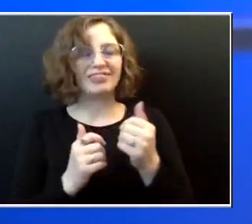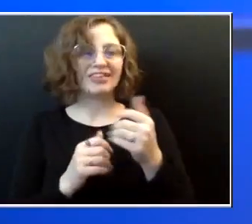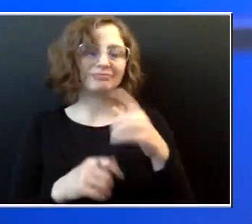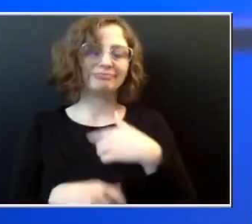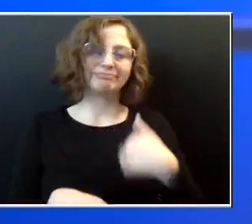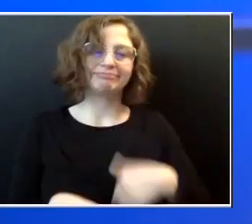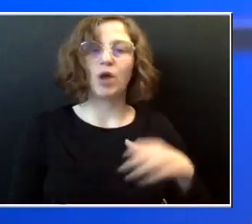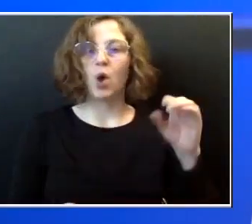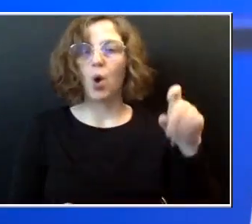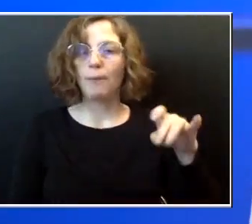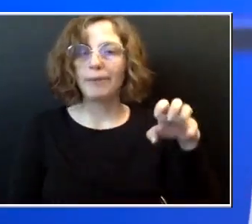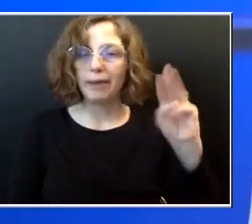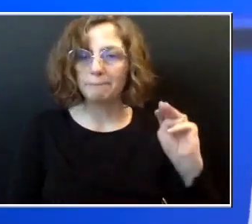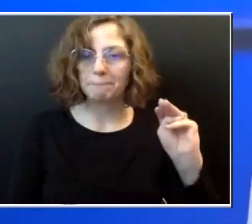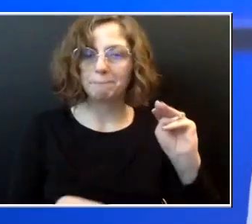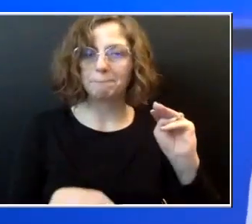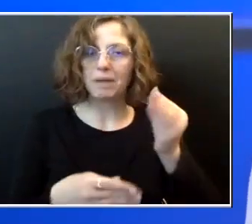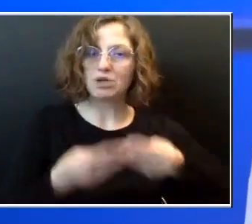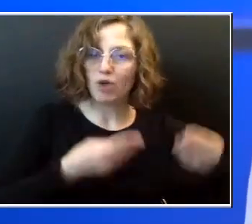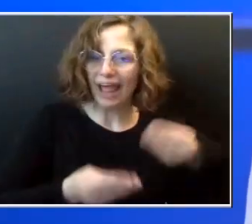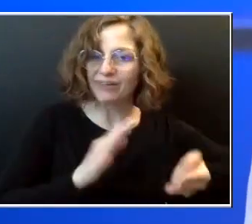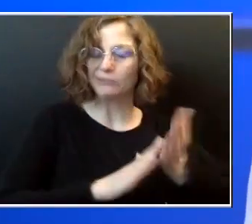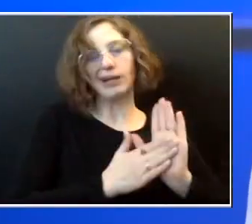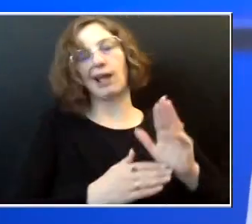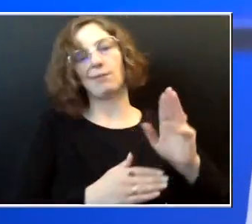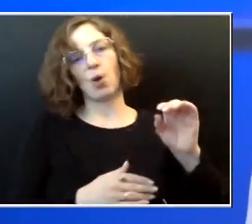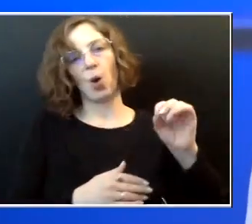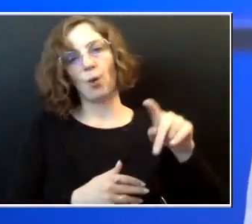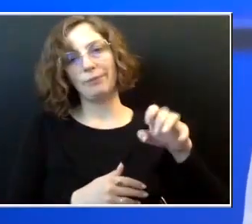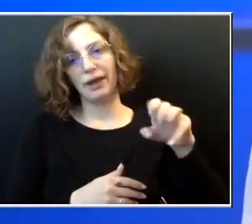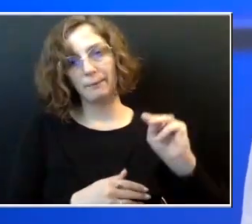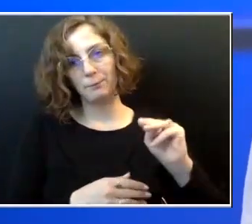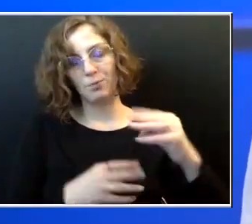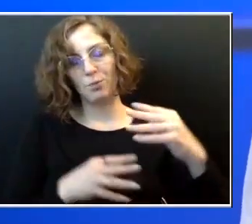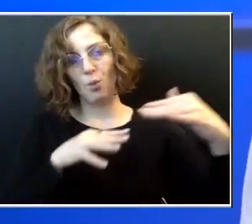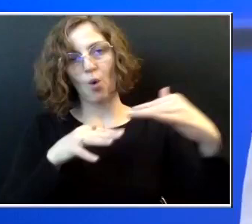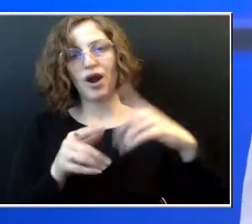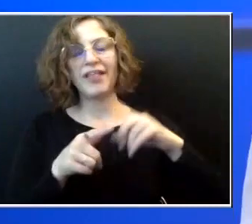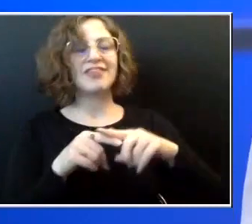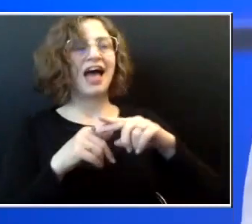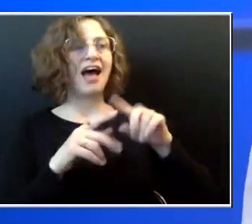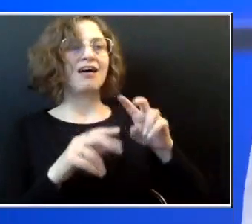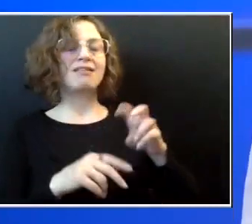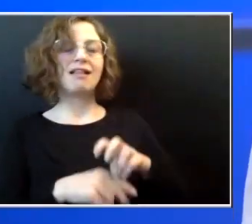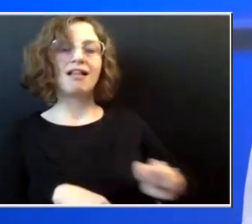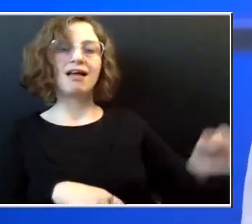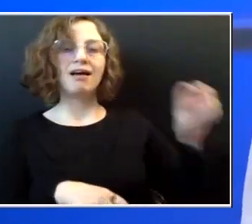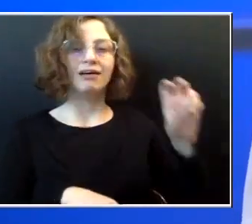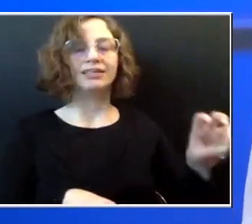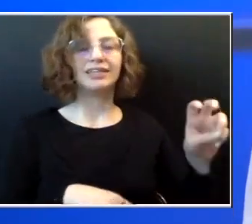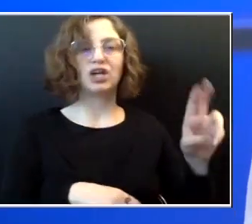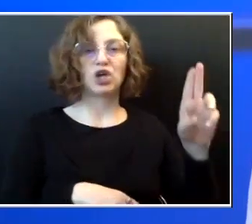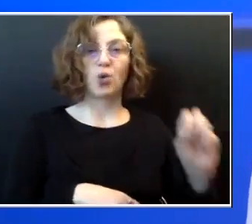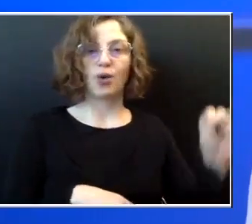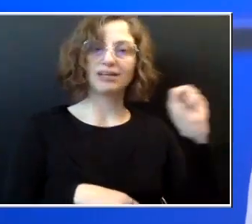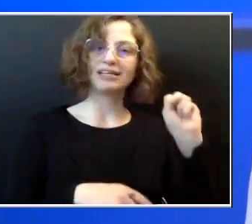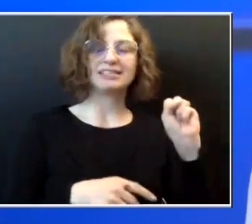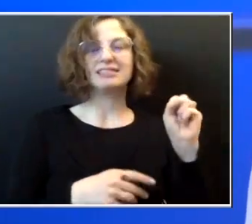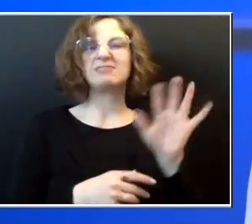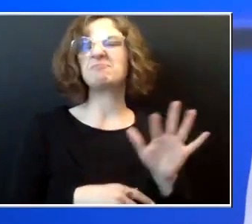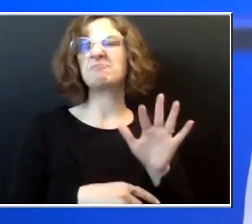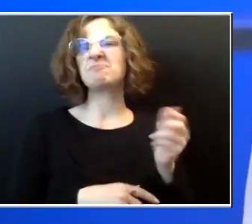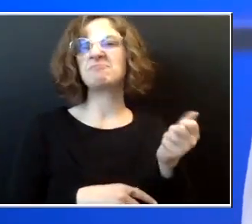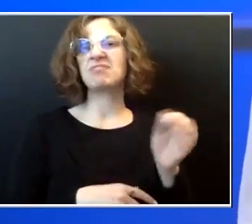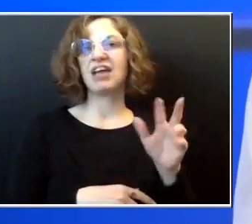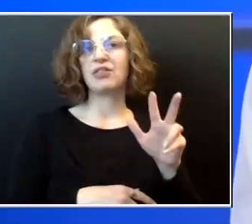in 1832 to the United States and was just a plague along the big coastal cities that didn't have,